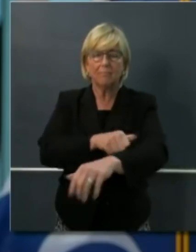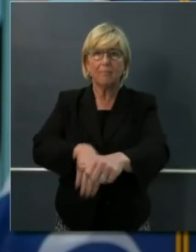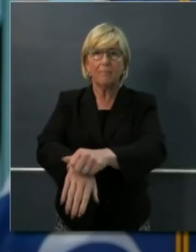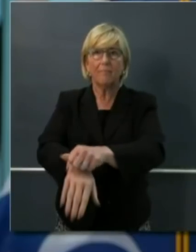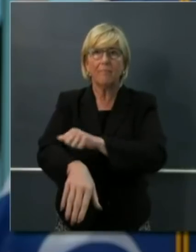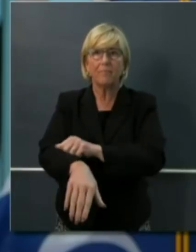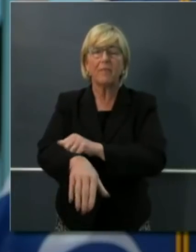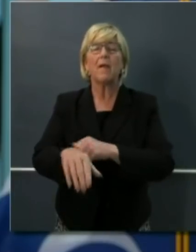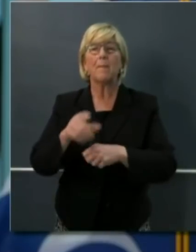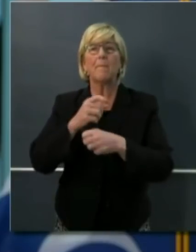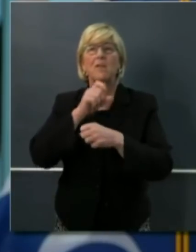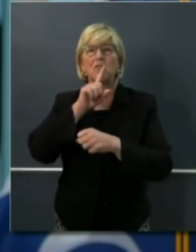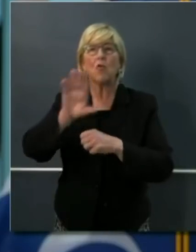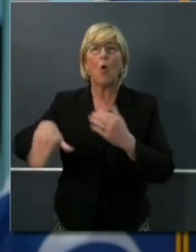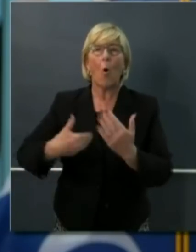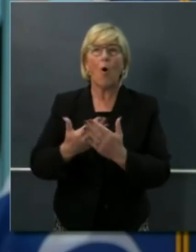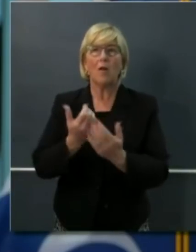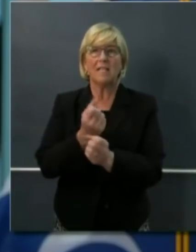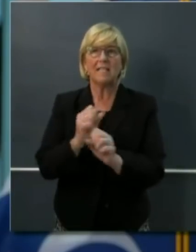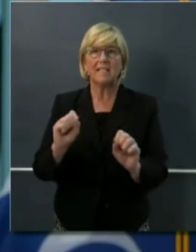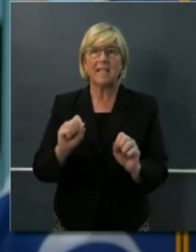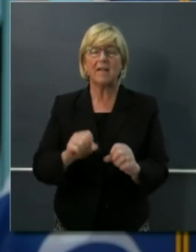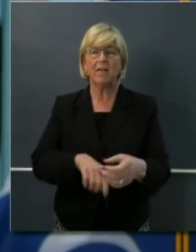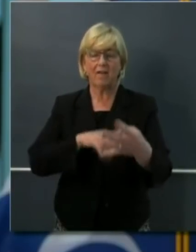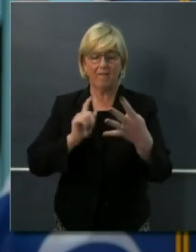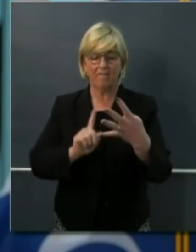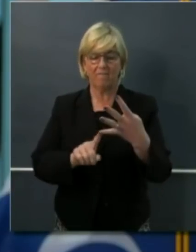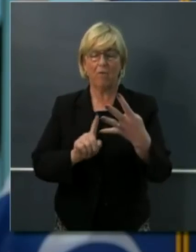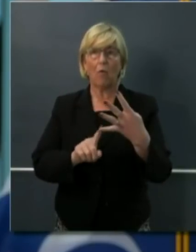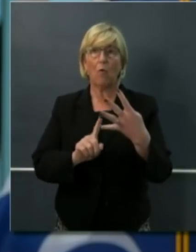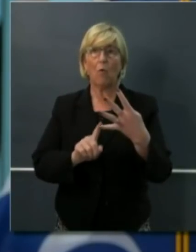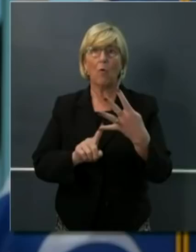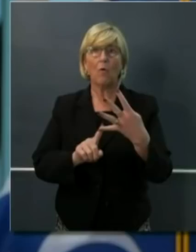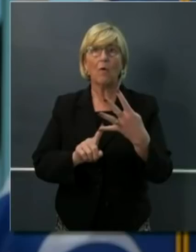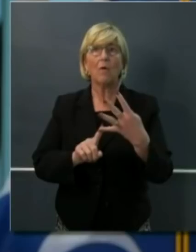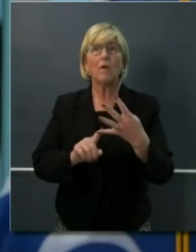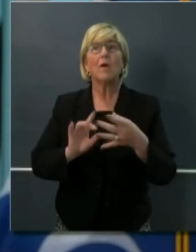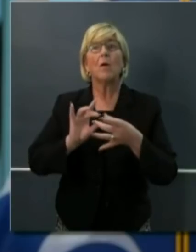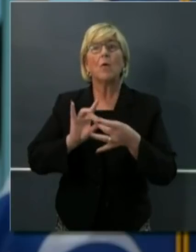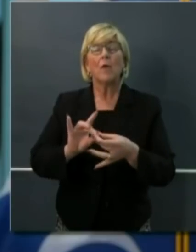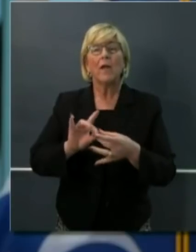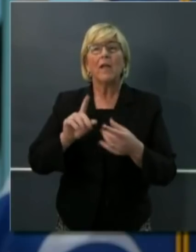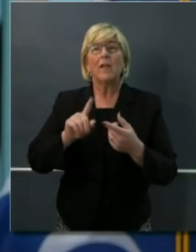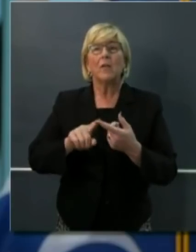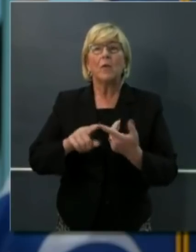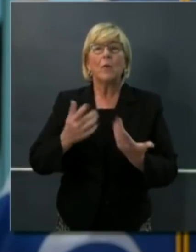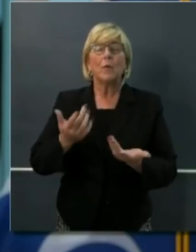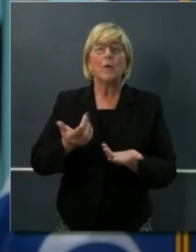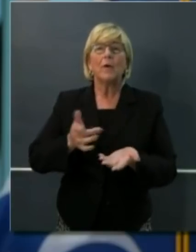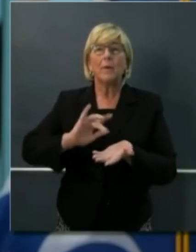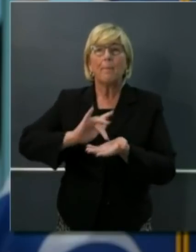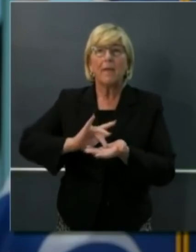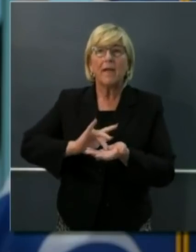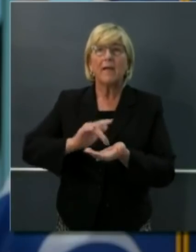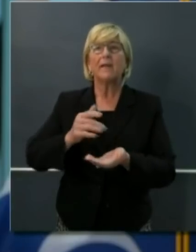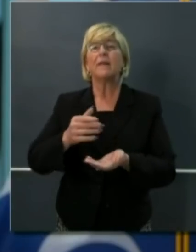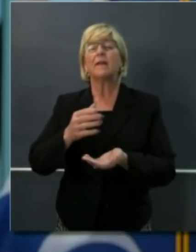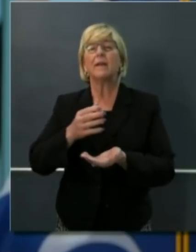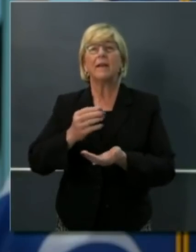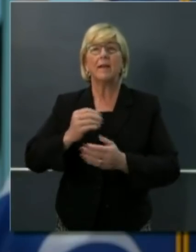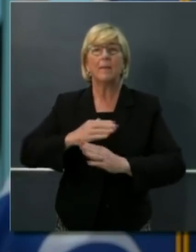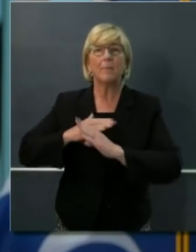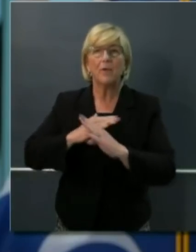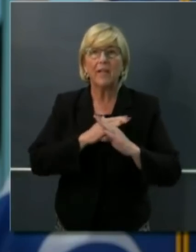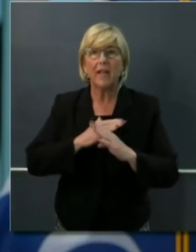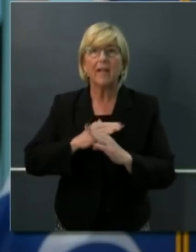and safe at the same time. We had a fourth indicator around the issues of therapeutics. We talk a lot about herd immunity